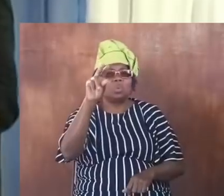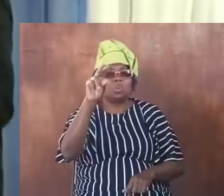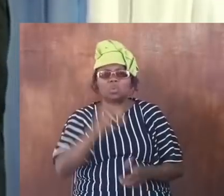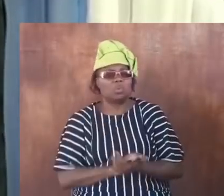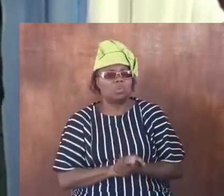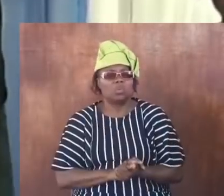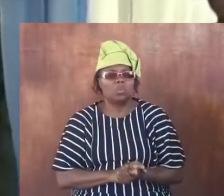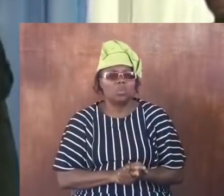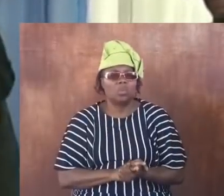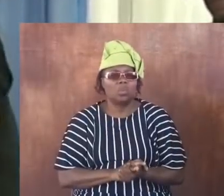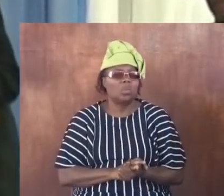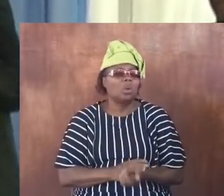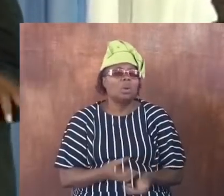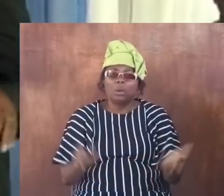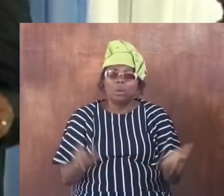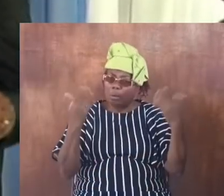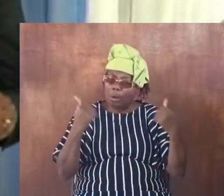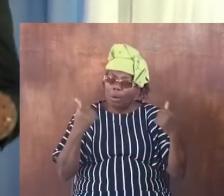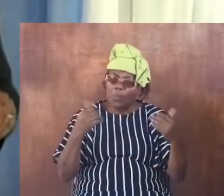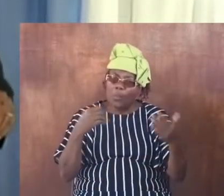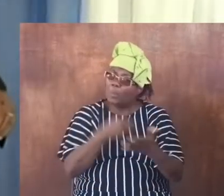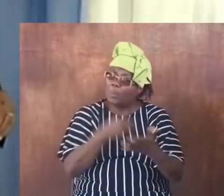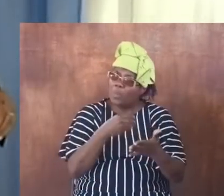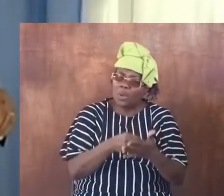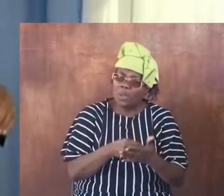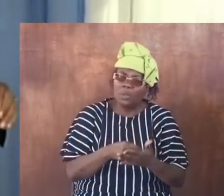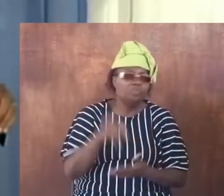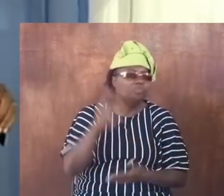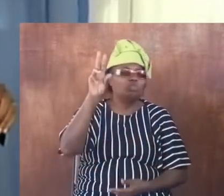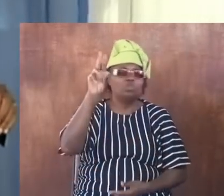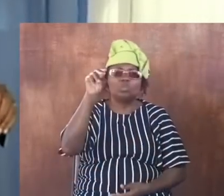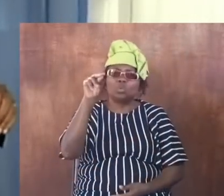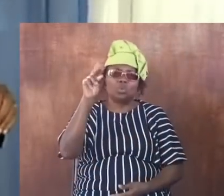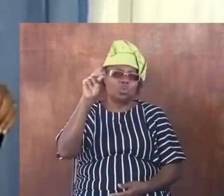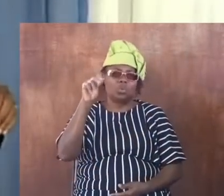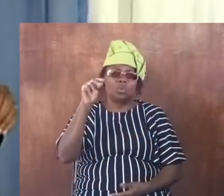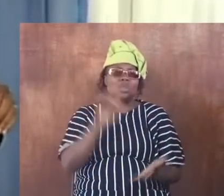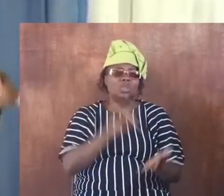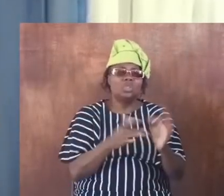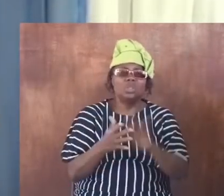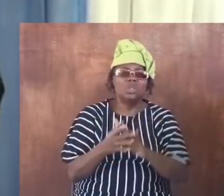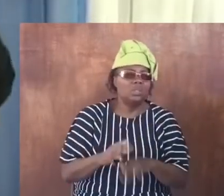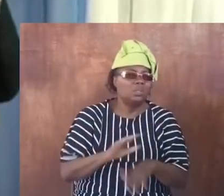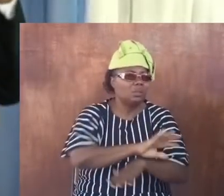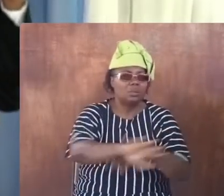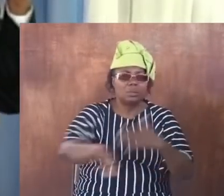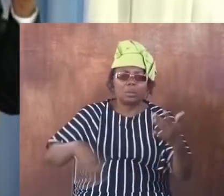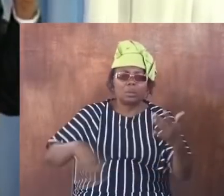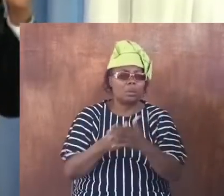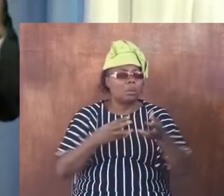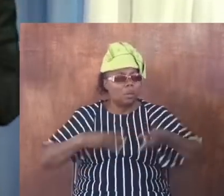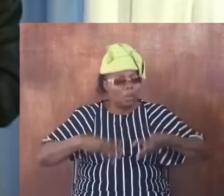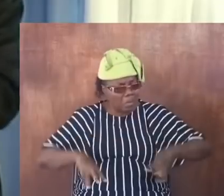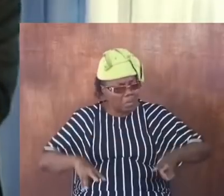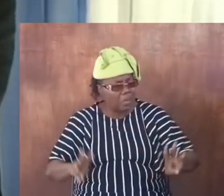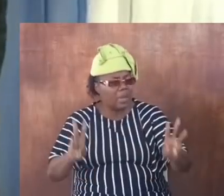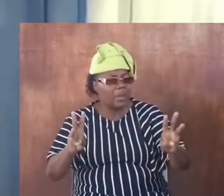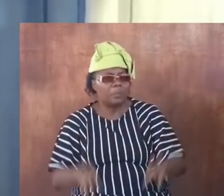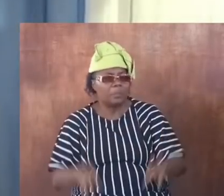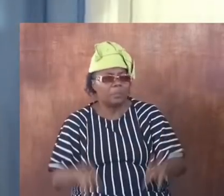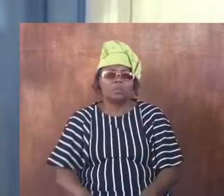Come with about a $50 billion US and make we start talk. And if you start talk there, you have to come better than